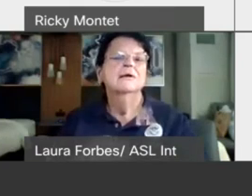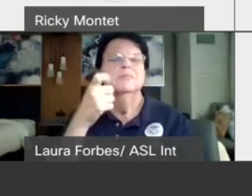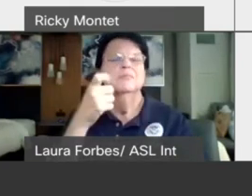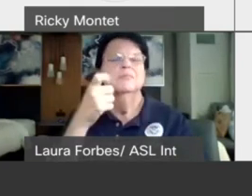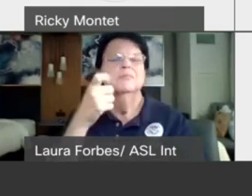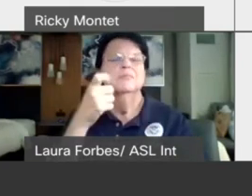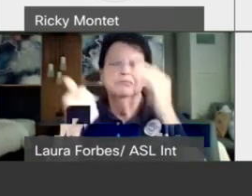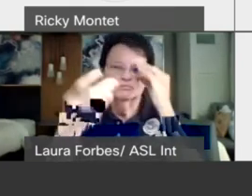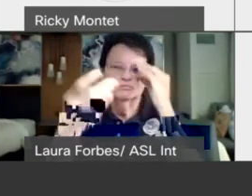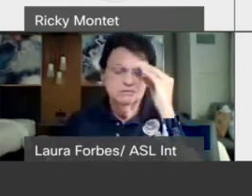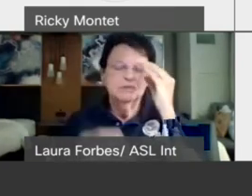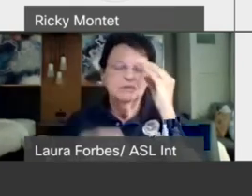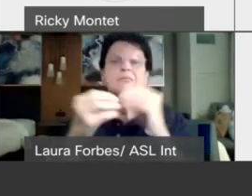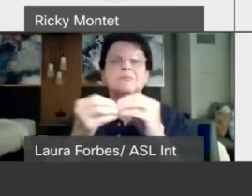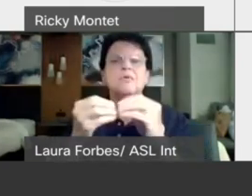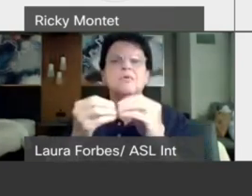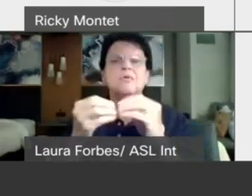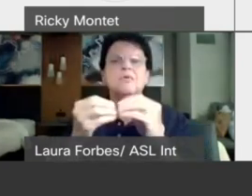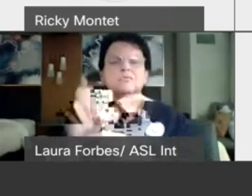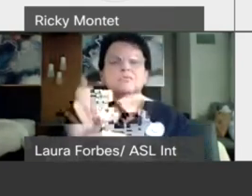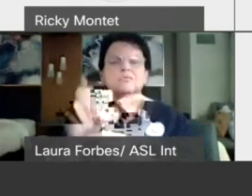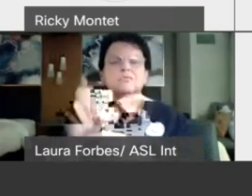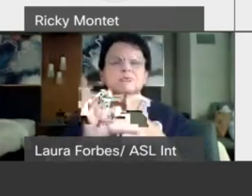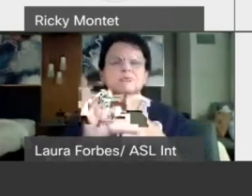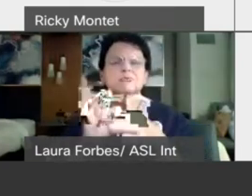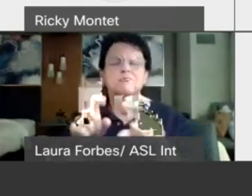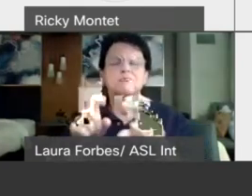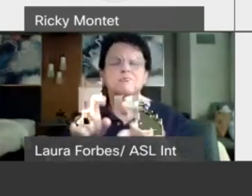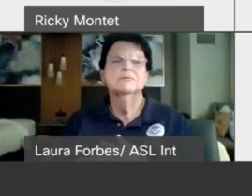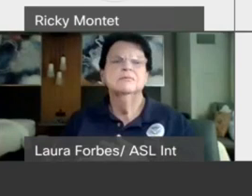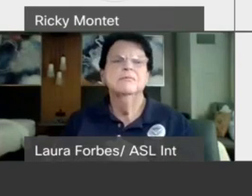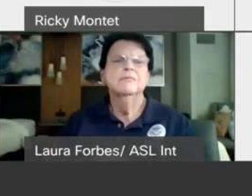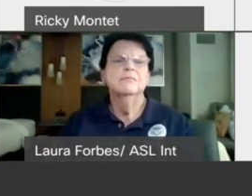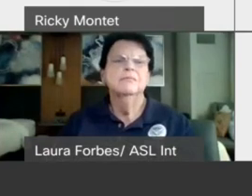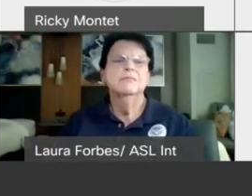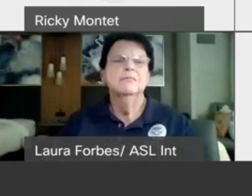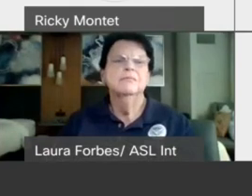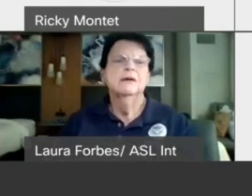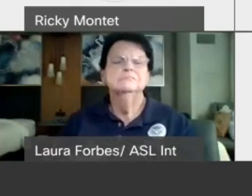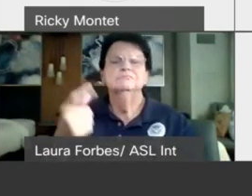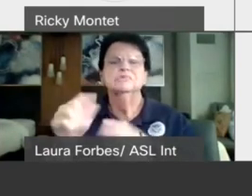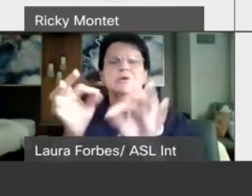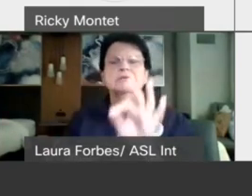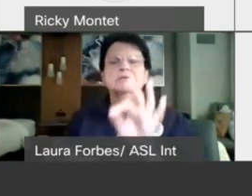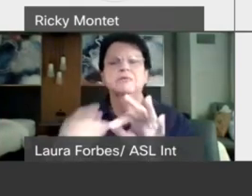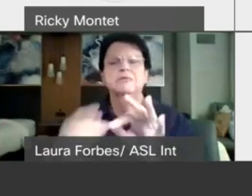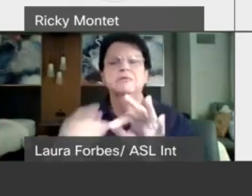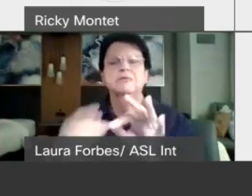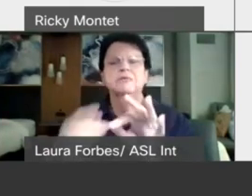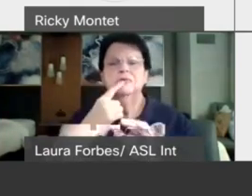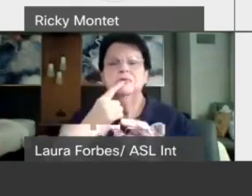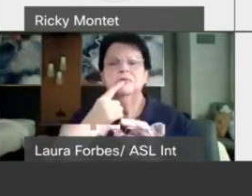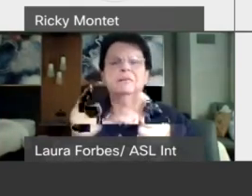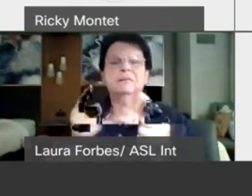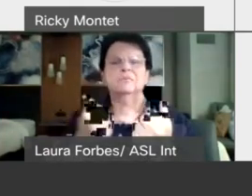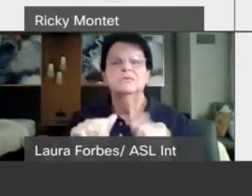there were other generator related questions. And I'm not trying to simplify what you said, but trying